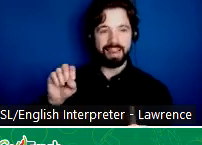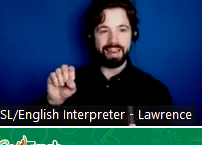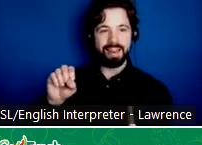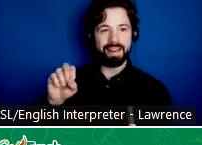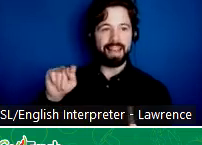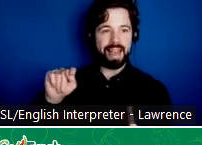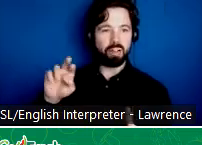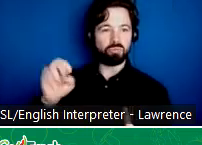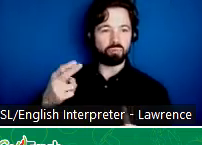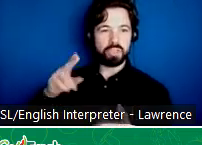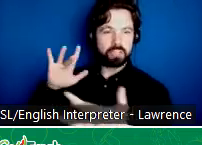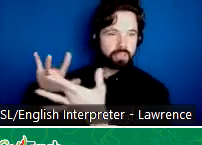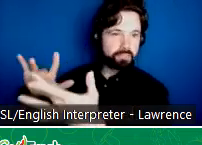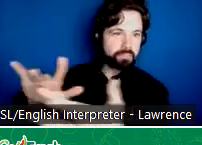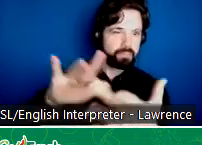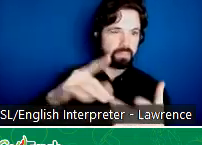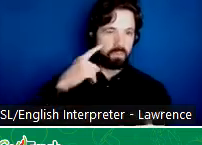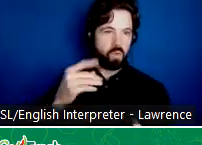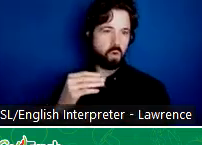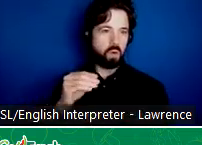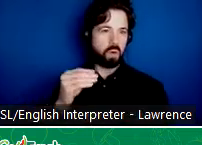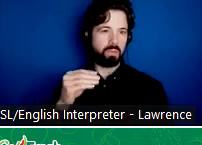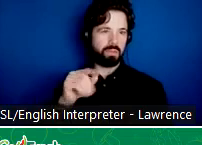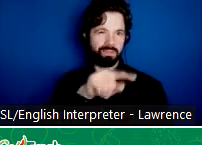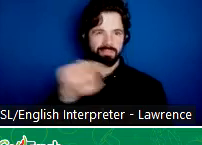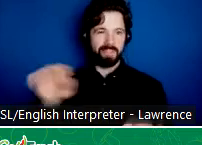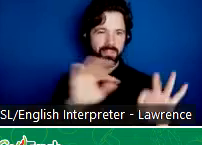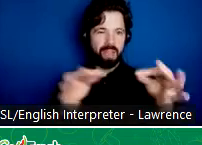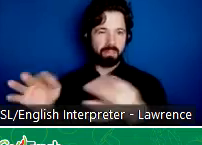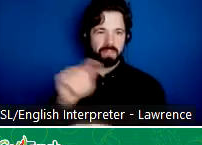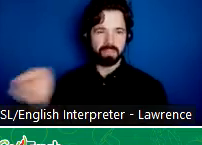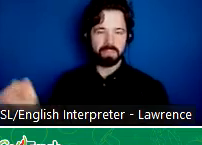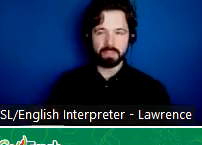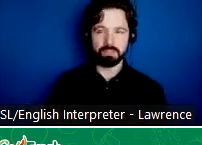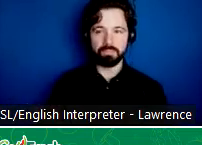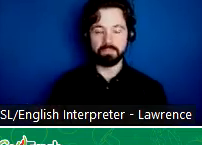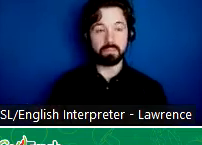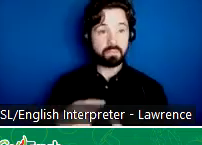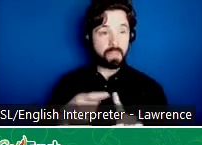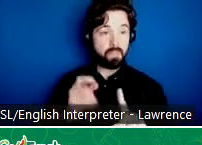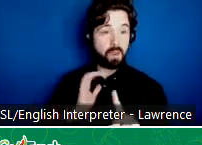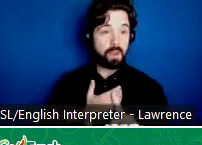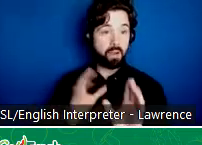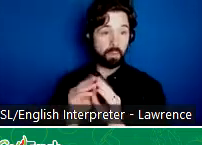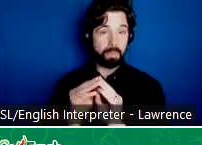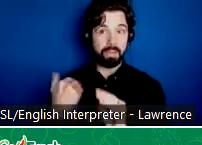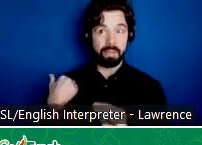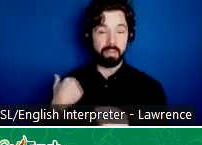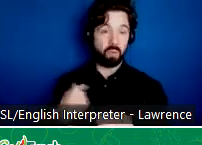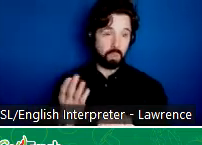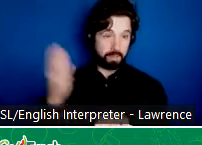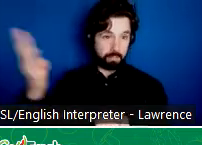to households once our plan is approved. So if you recall from our meeting, our plan was submitted February